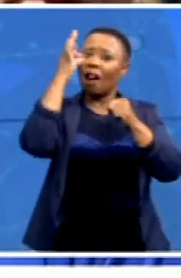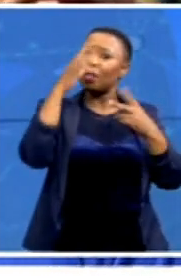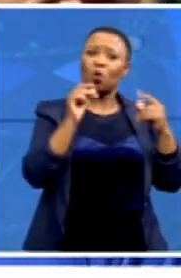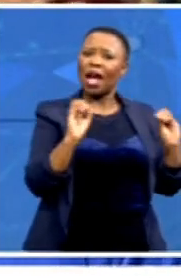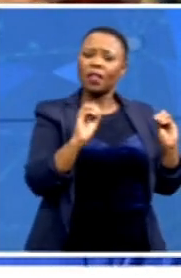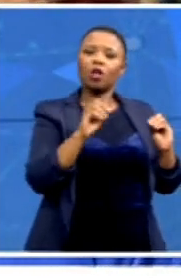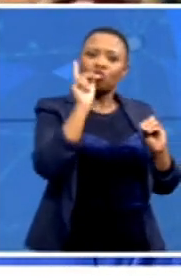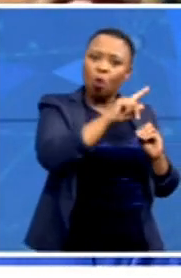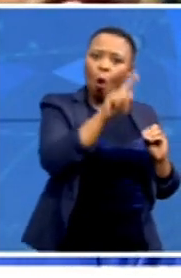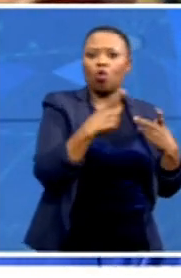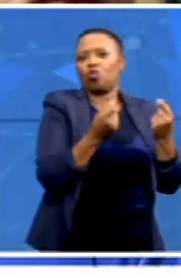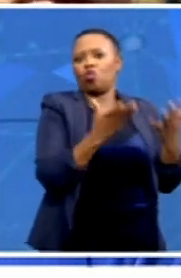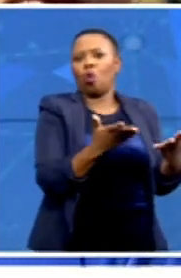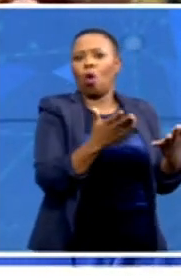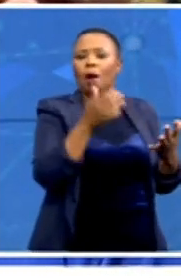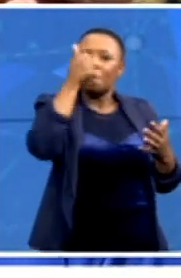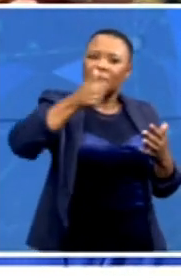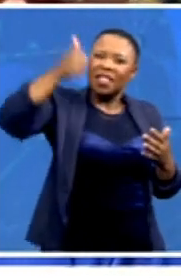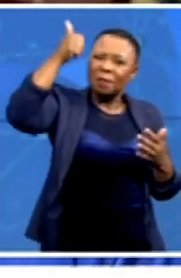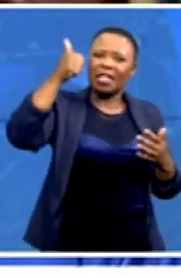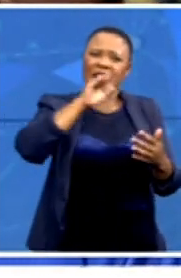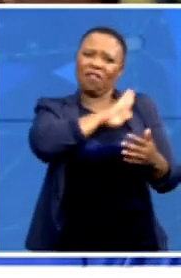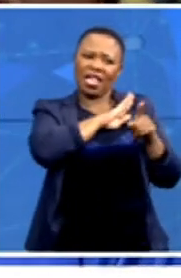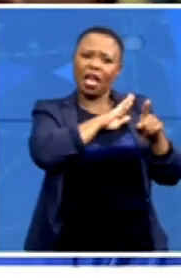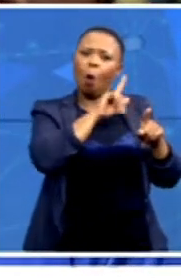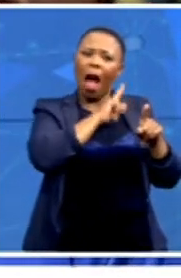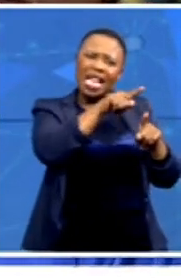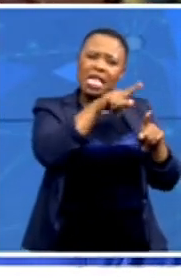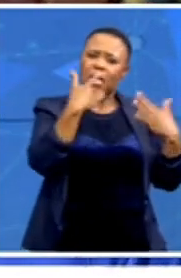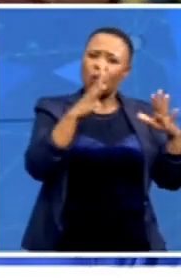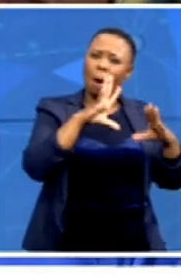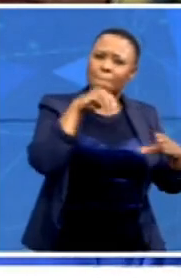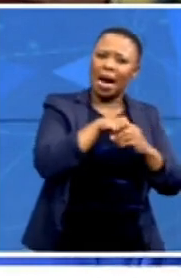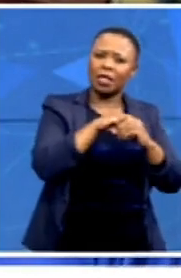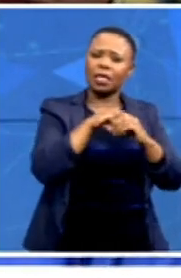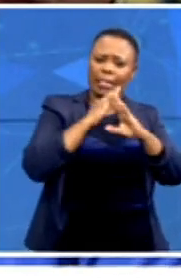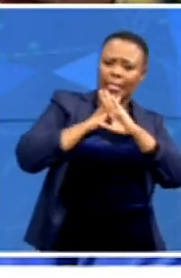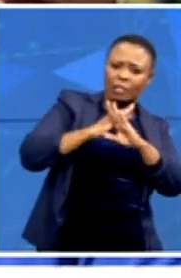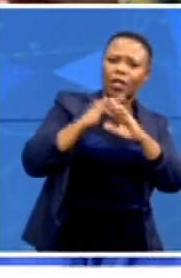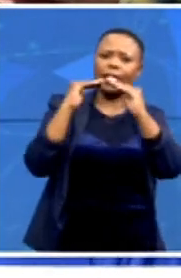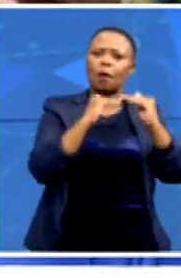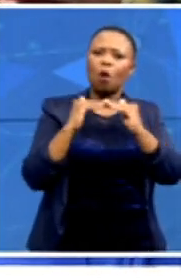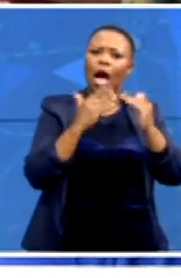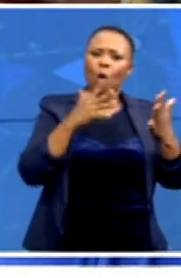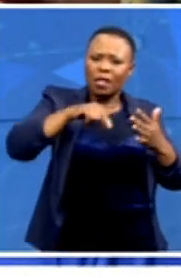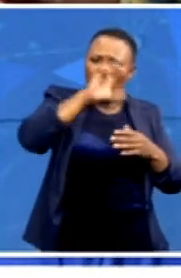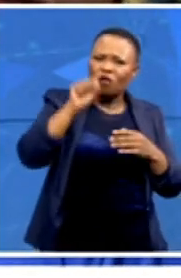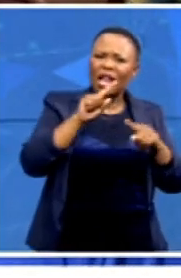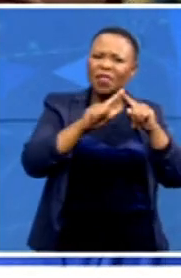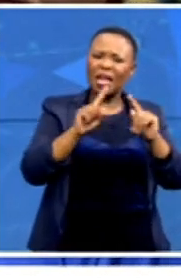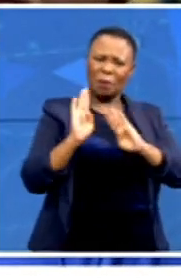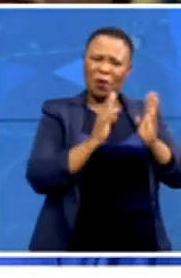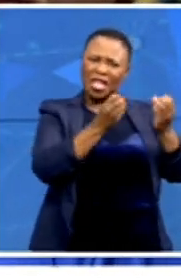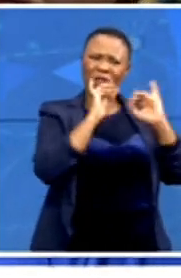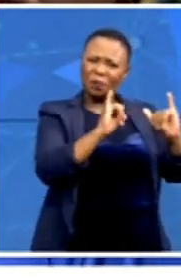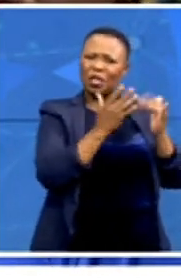treat people who have been a part of defending democracy in South Africa, and I think it's a disgrace. And I think maybe government should